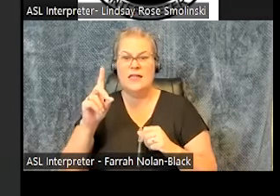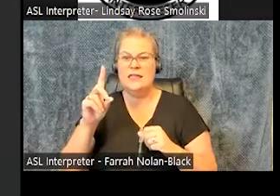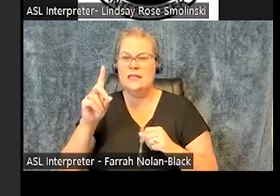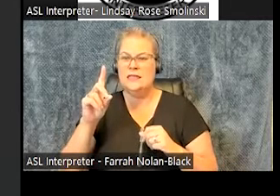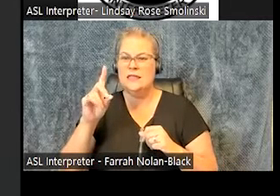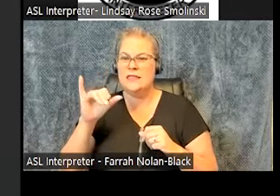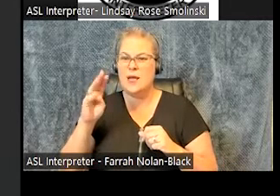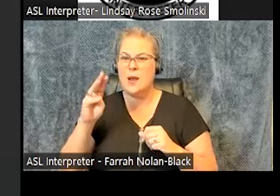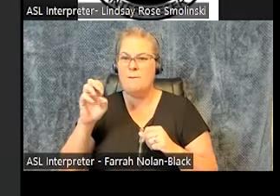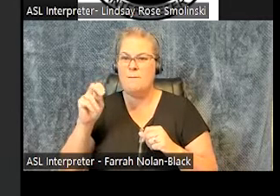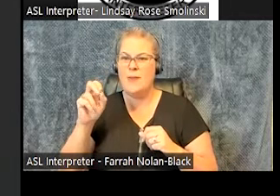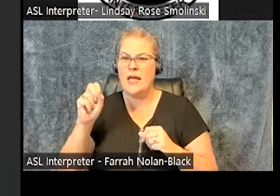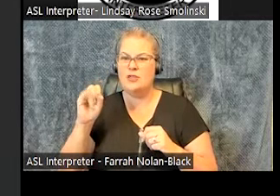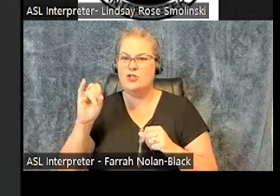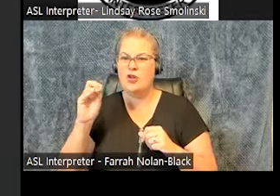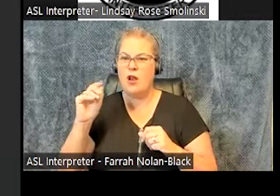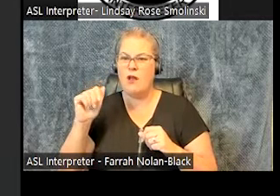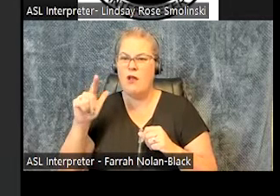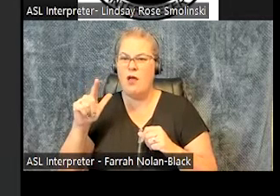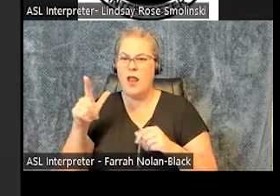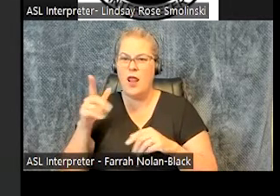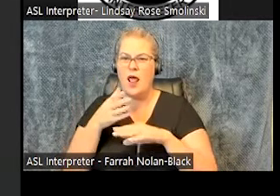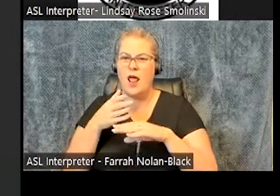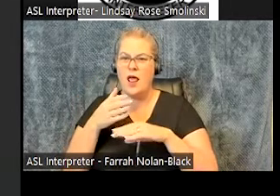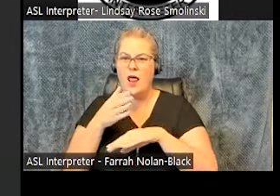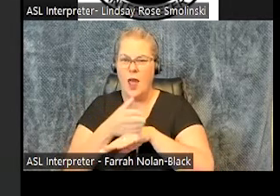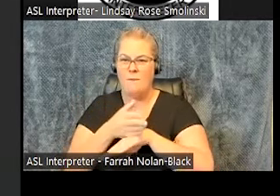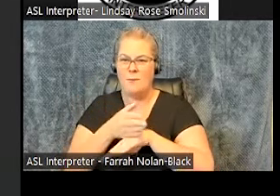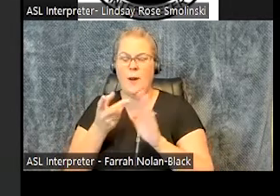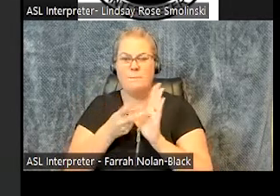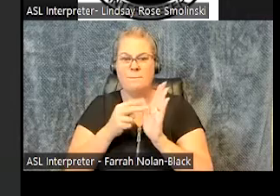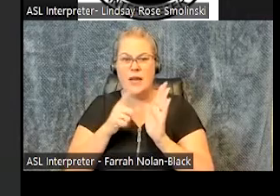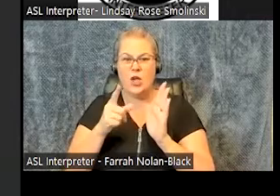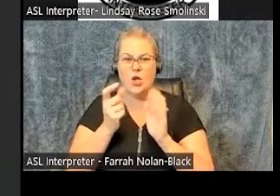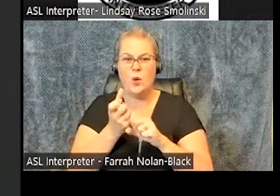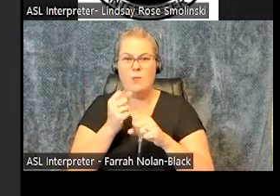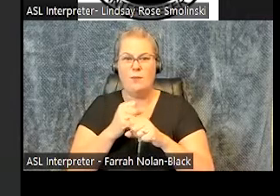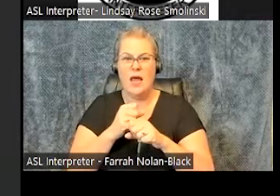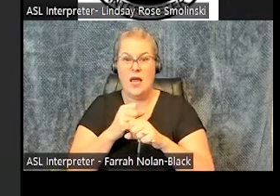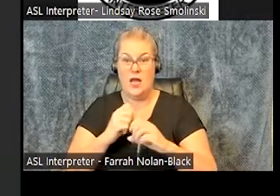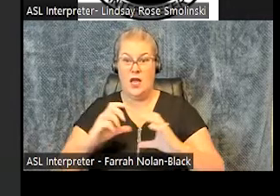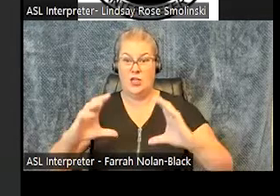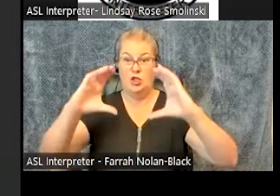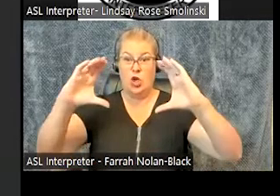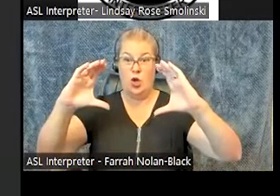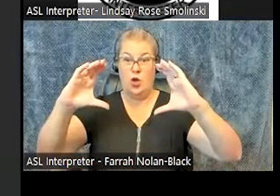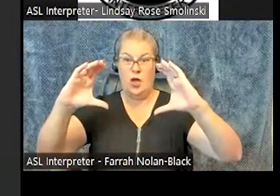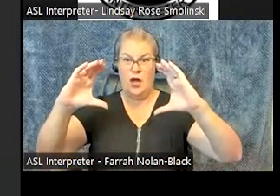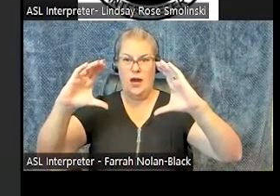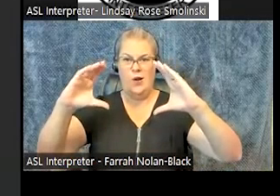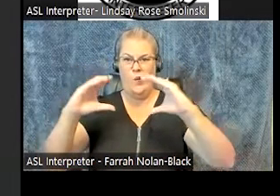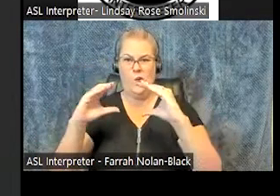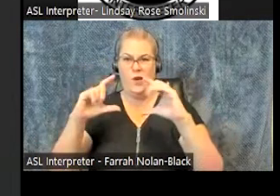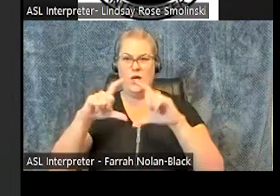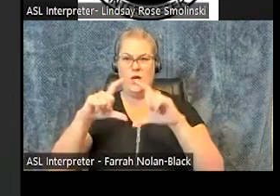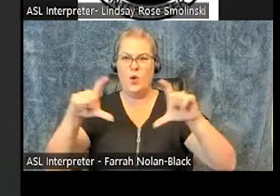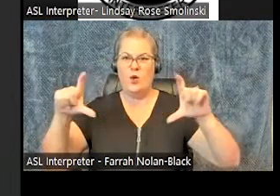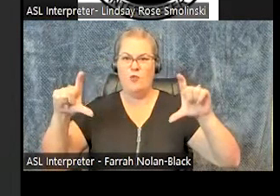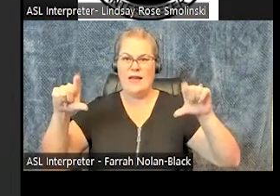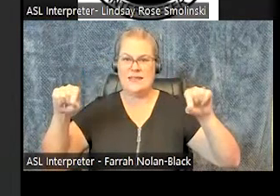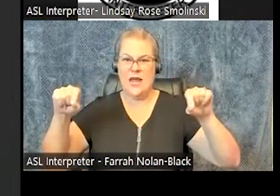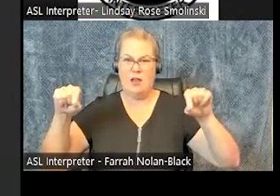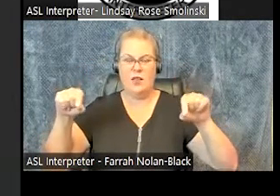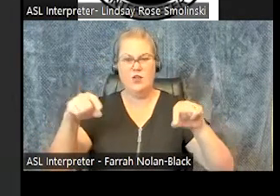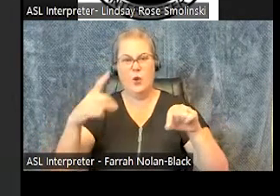see on the walls, is you're making a rectangle out of a circle, and you're seeing where it can cut at those 90-degree